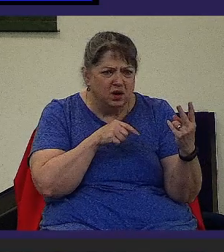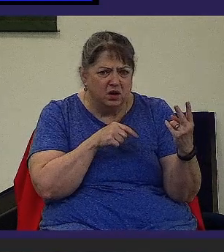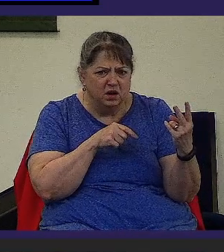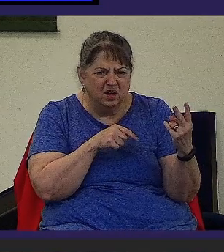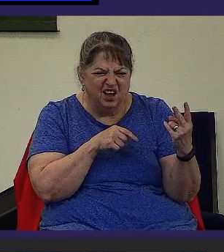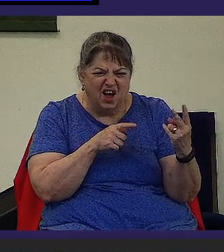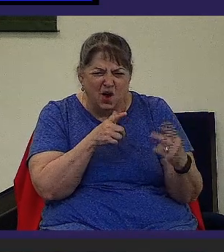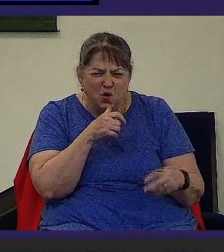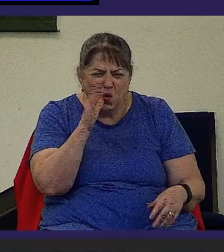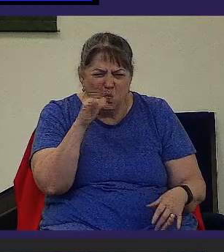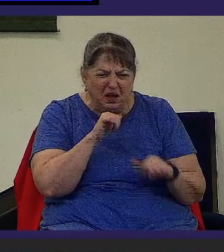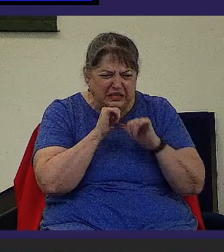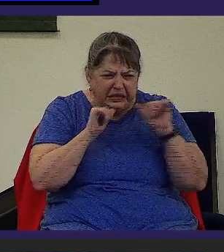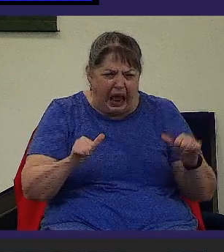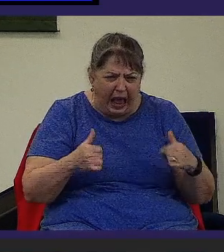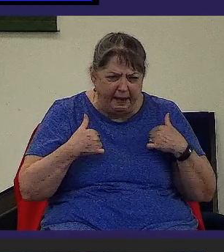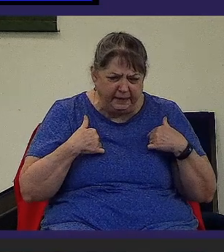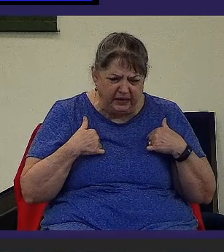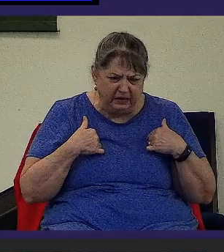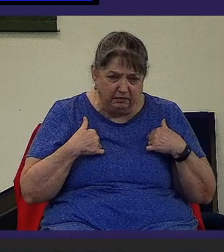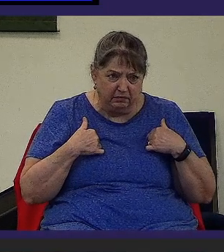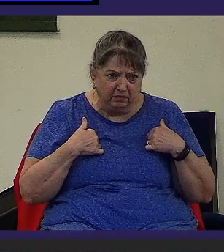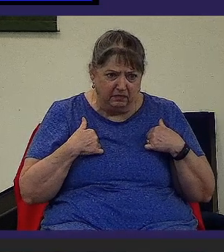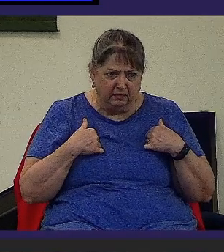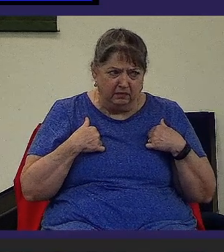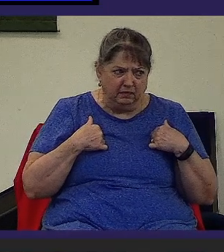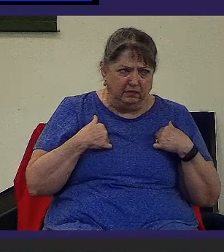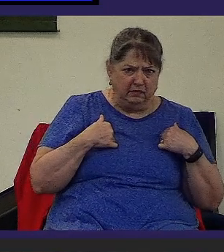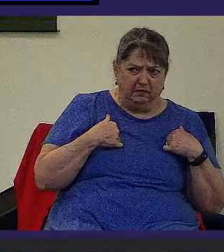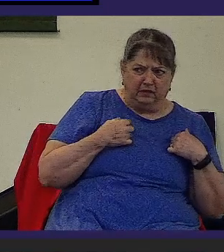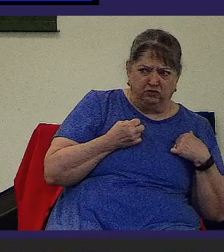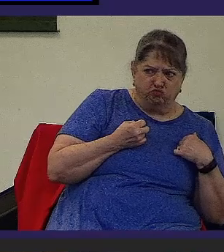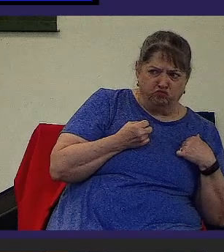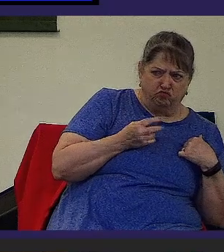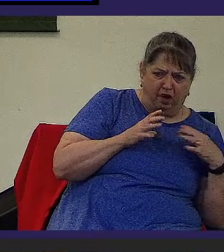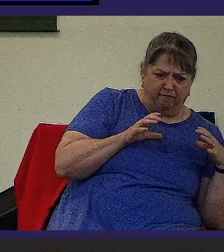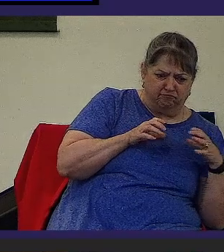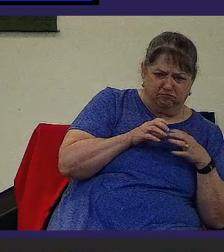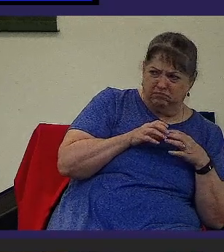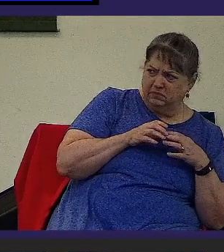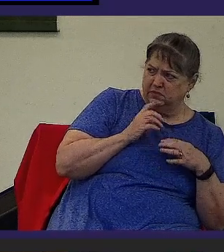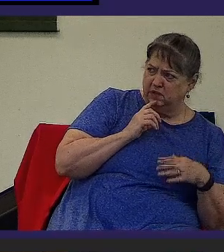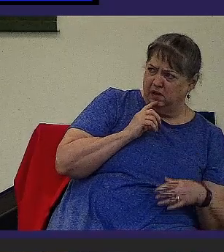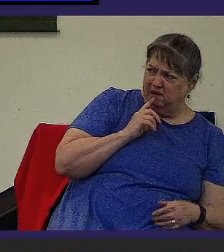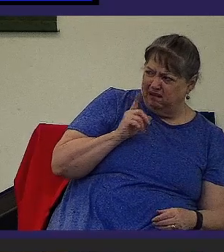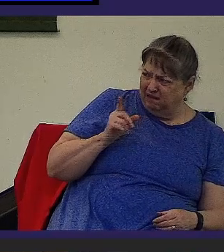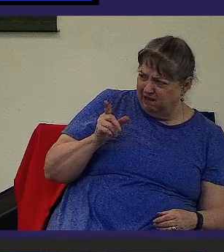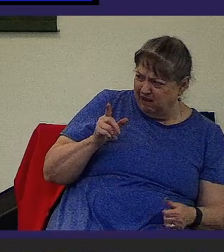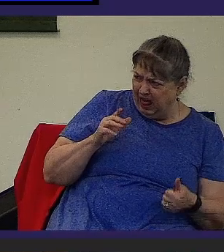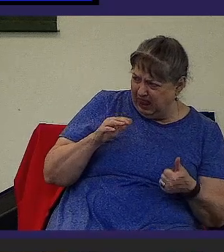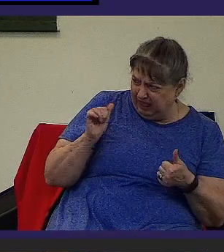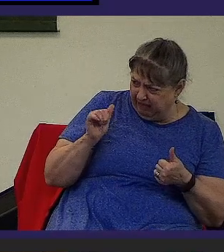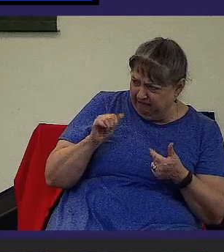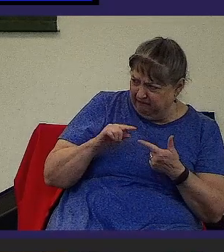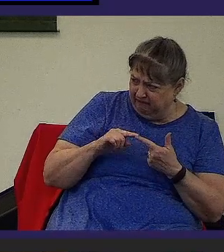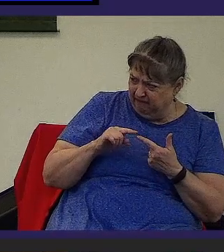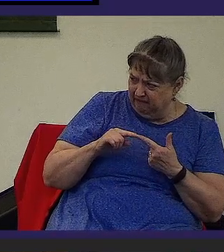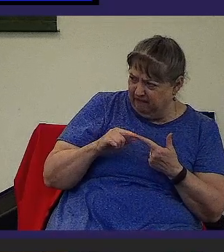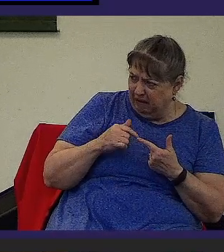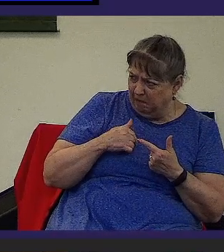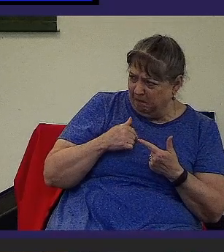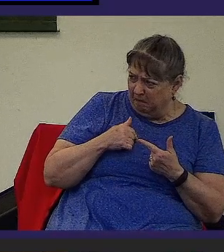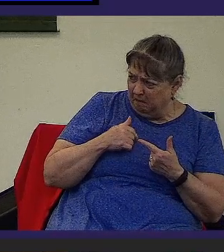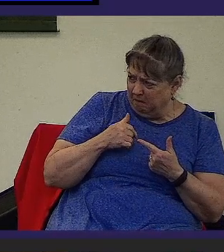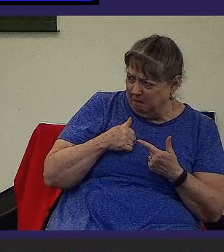so this is some disturbing news to the disciples this is after he had walked with them for at least three years teaching them